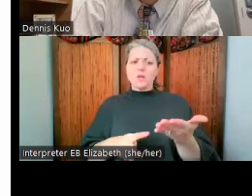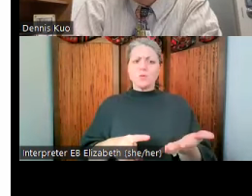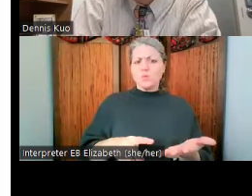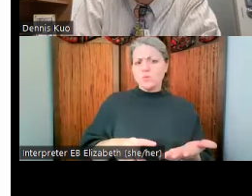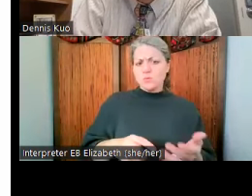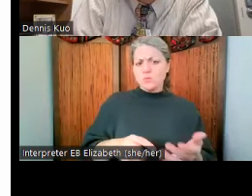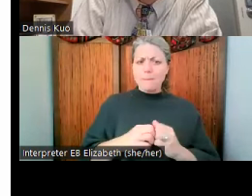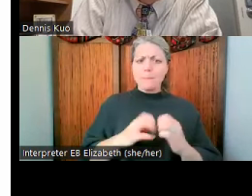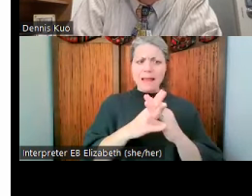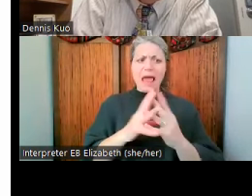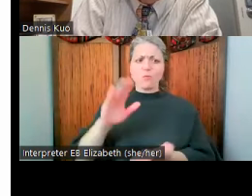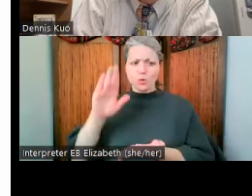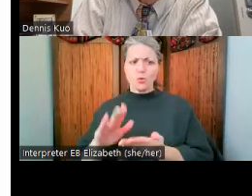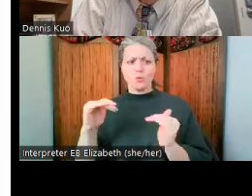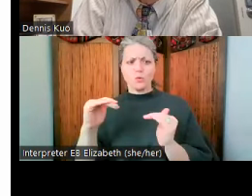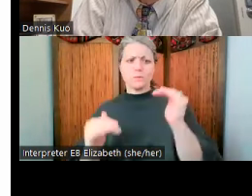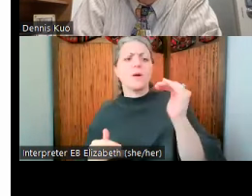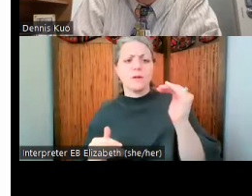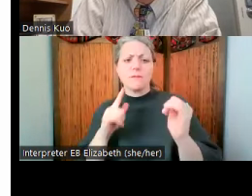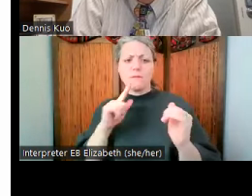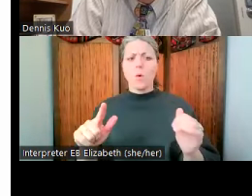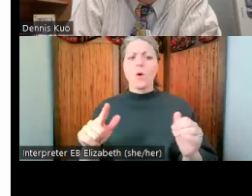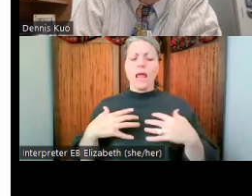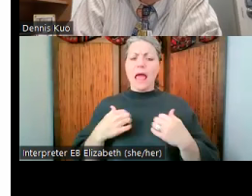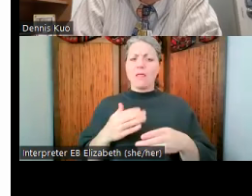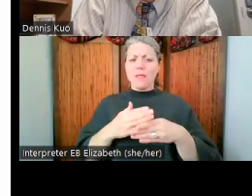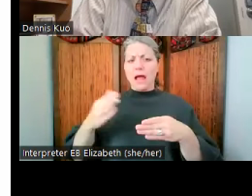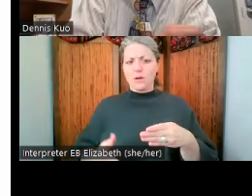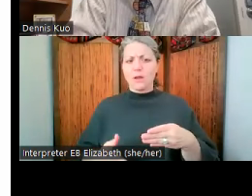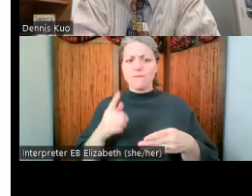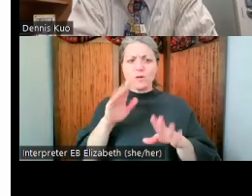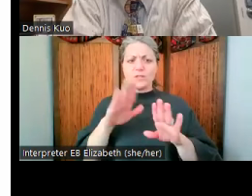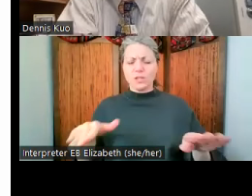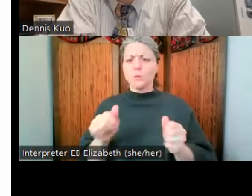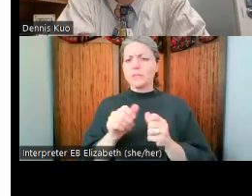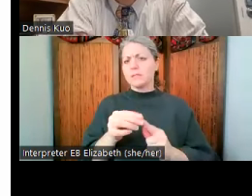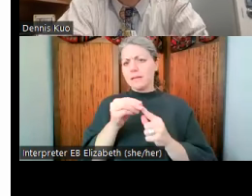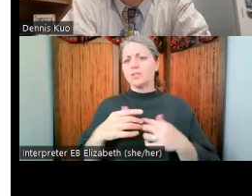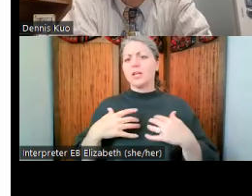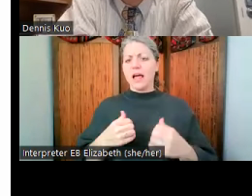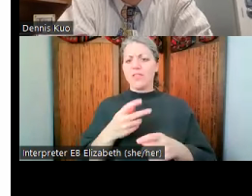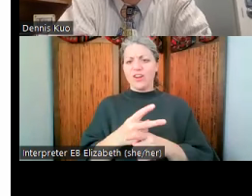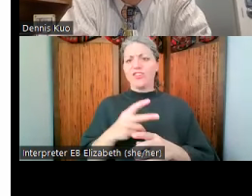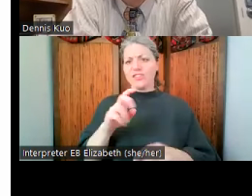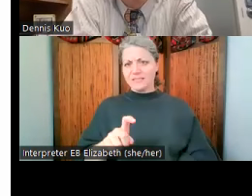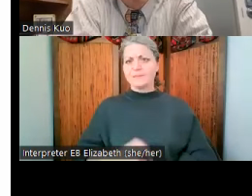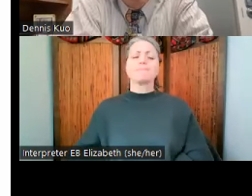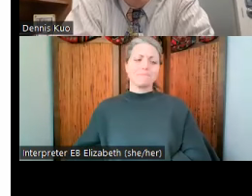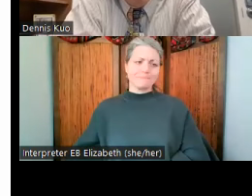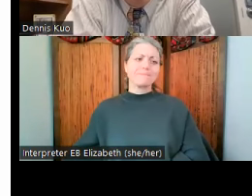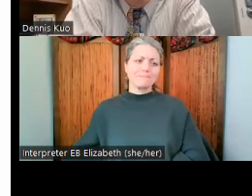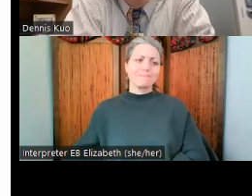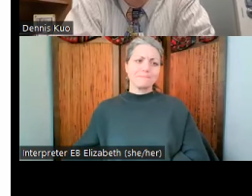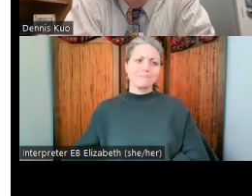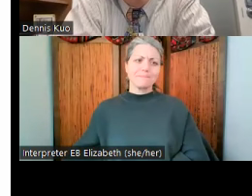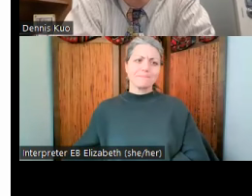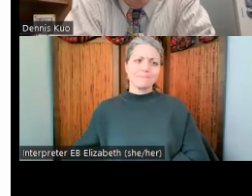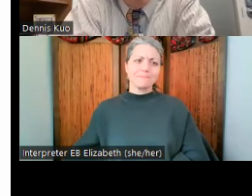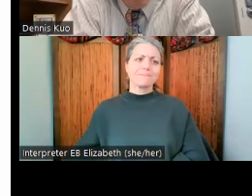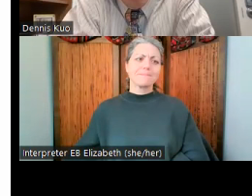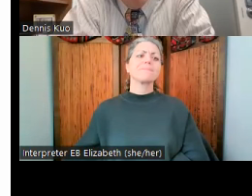health outcomes for all children with special healthcare needs. Family and child well-being and quality